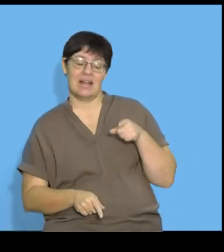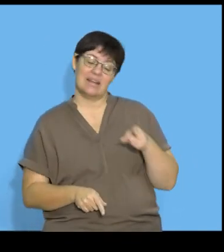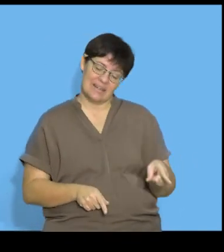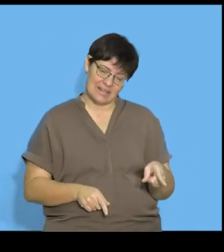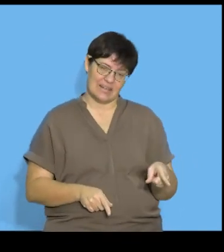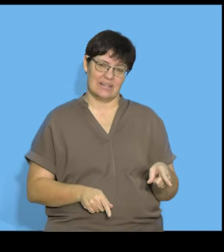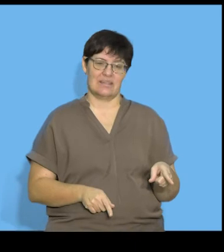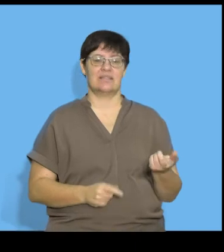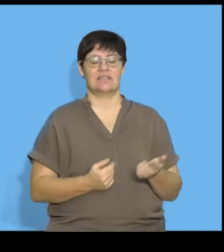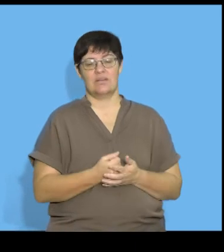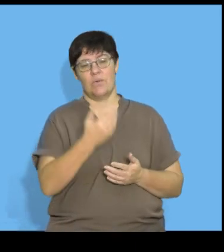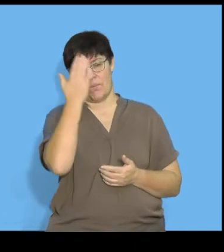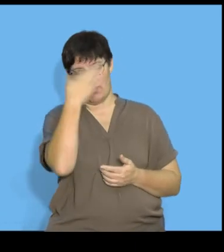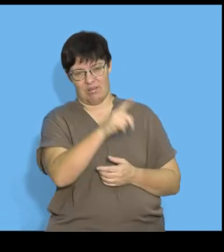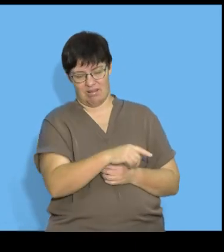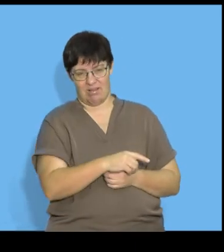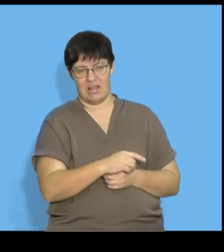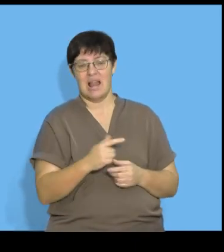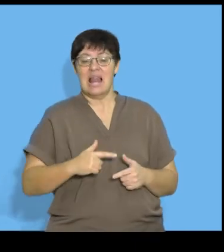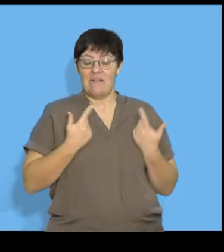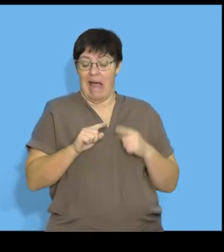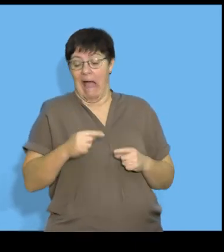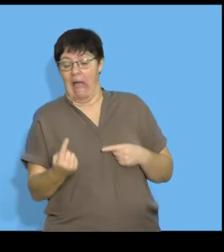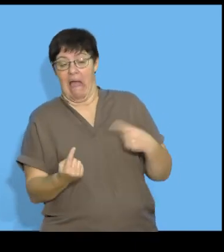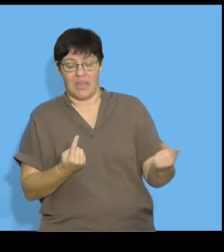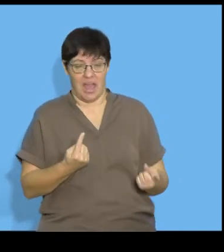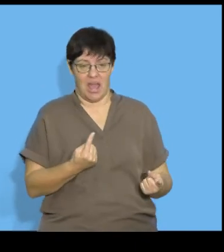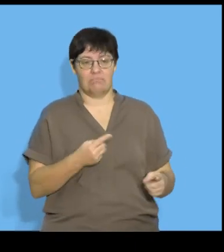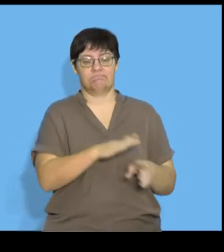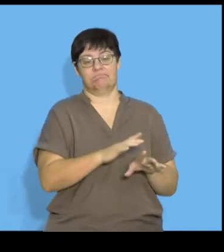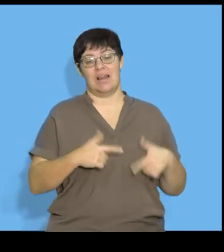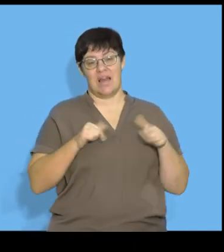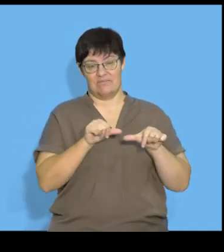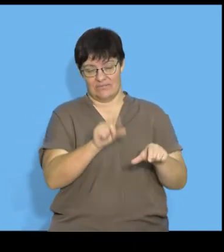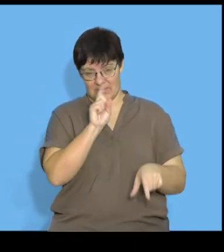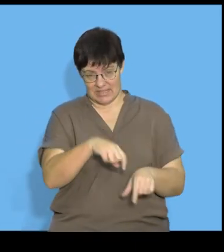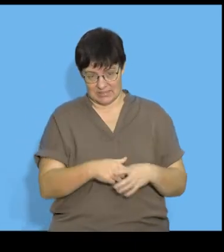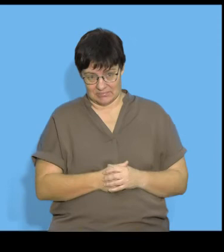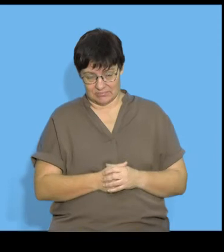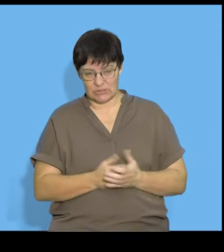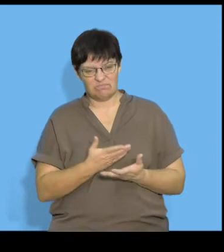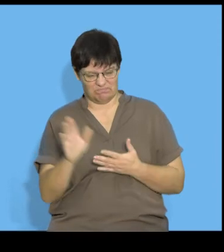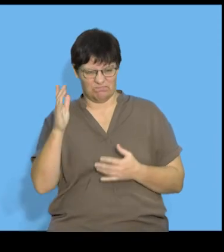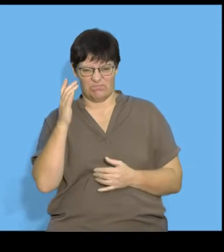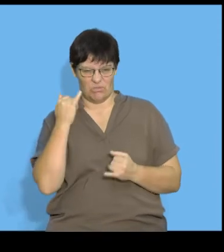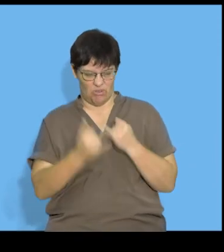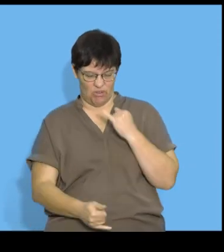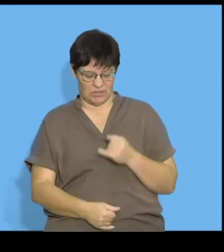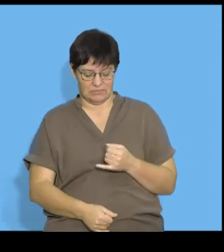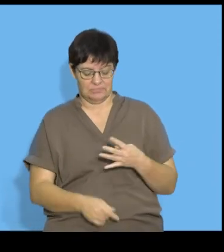protists. Fungi, we know, have to live on other living organisms, so that statement would be